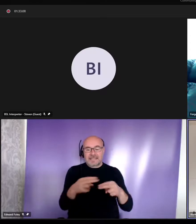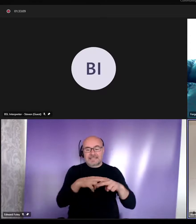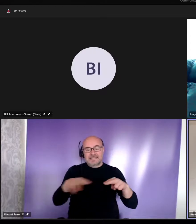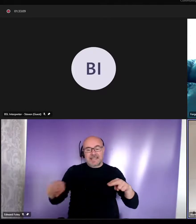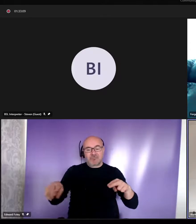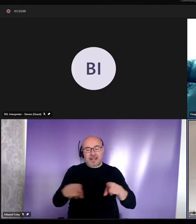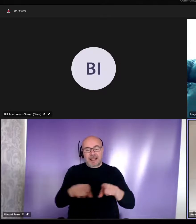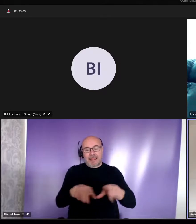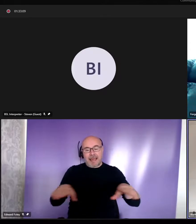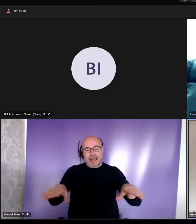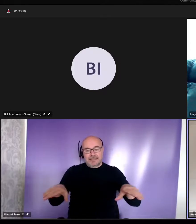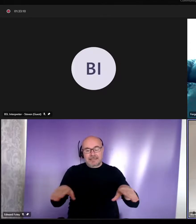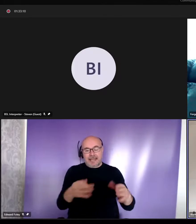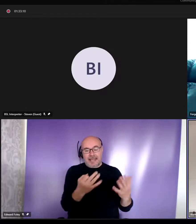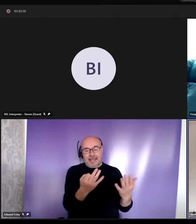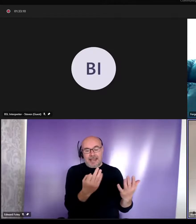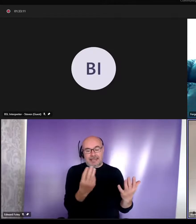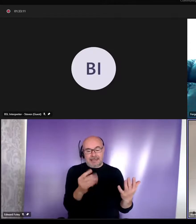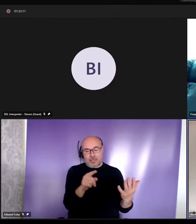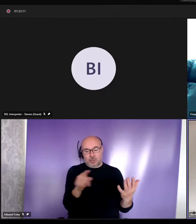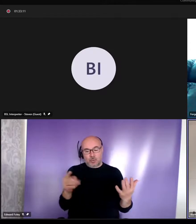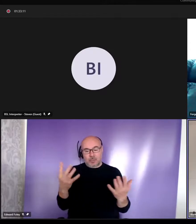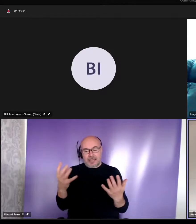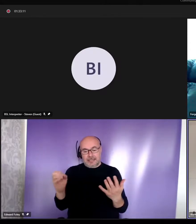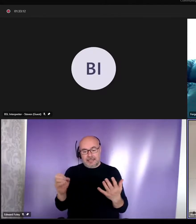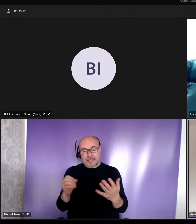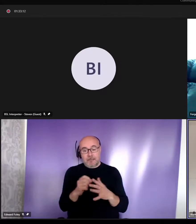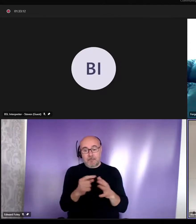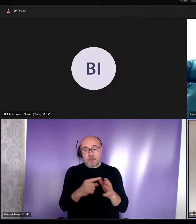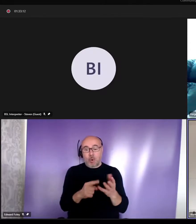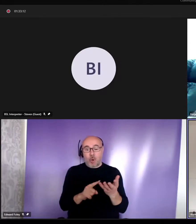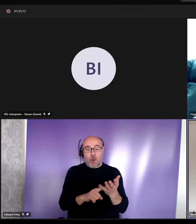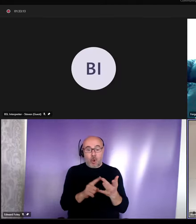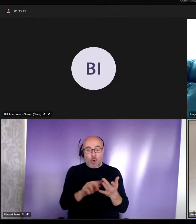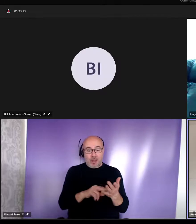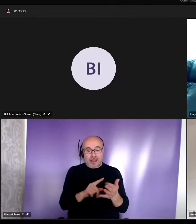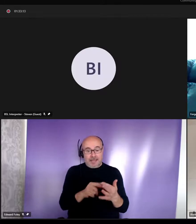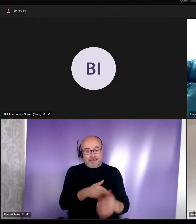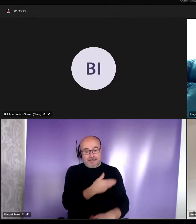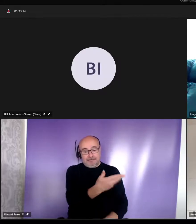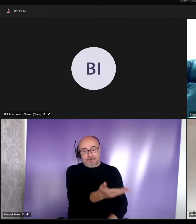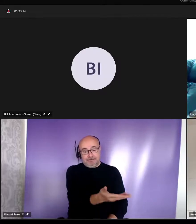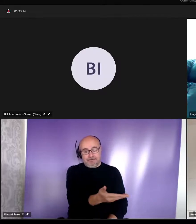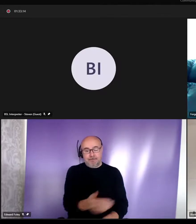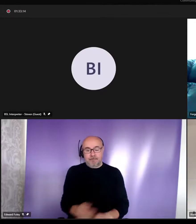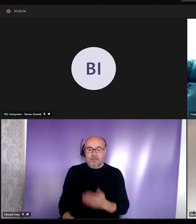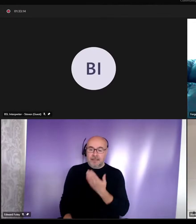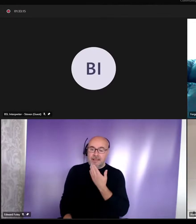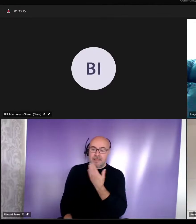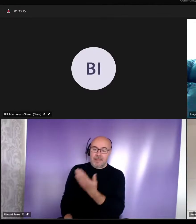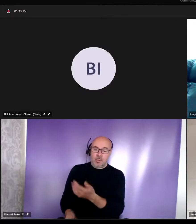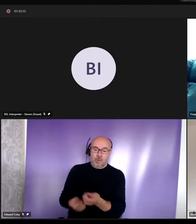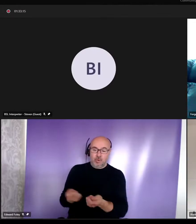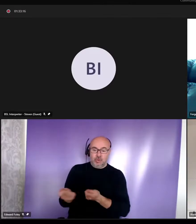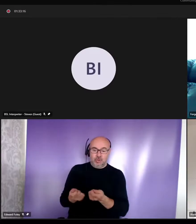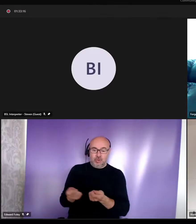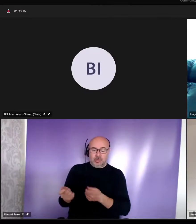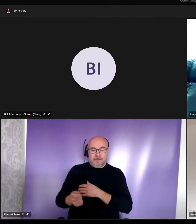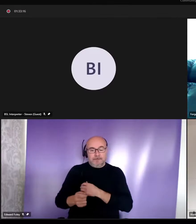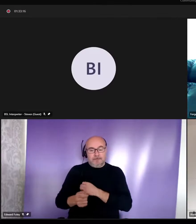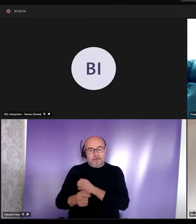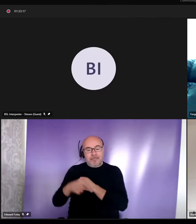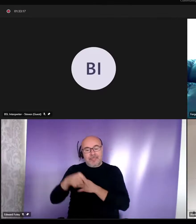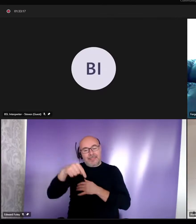to 90. And Pauline is taking us through this report again. Pauline. Thanks, Chair. Members, this is an